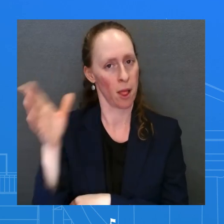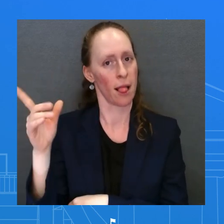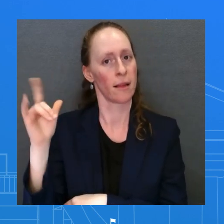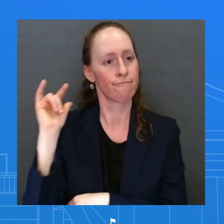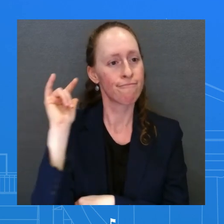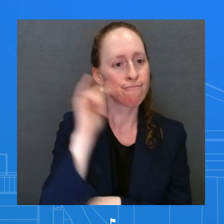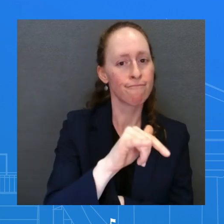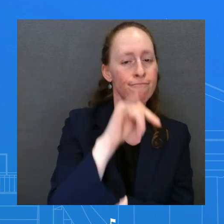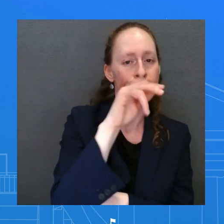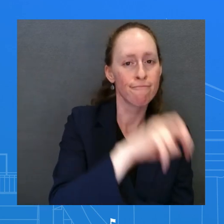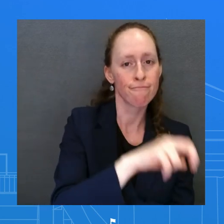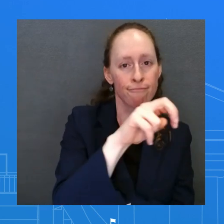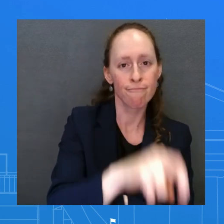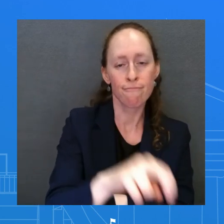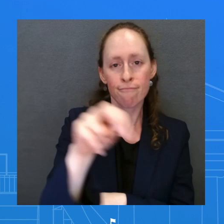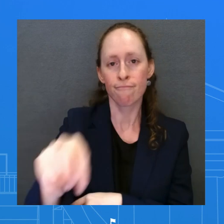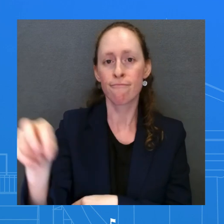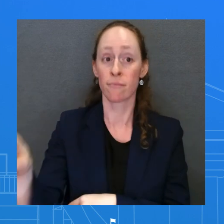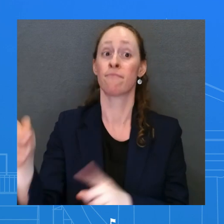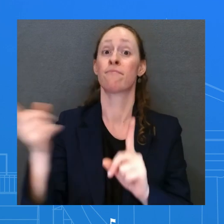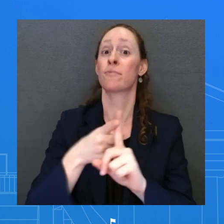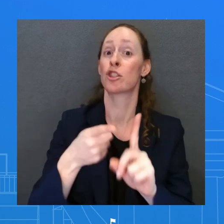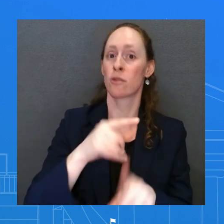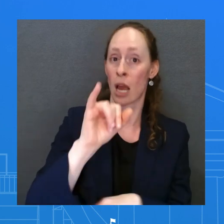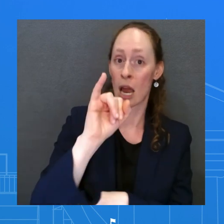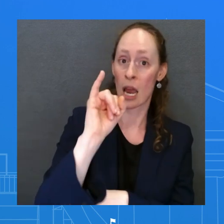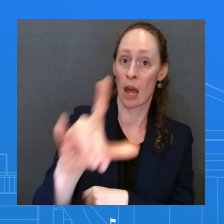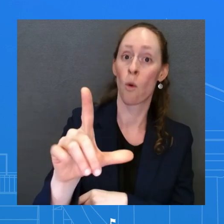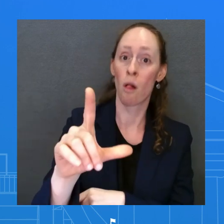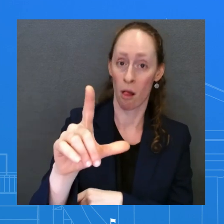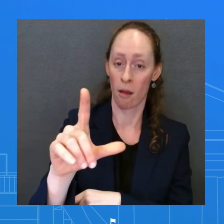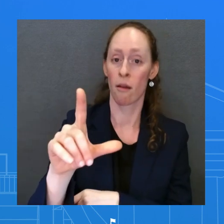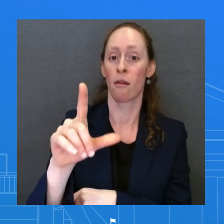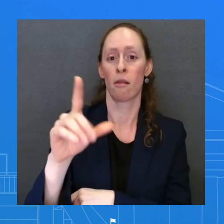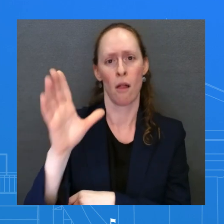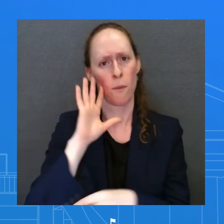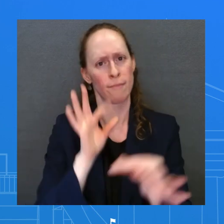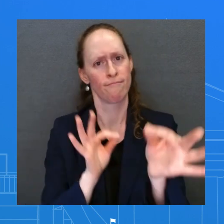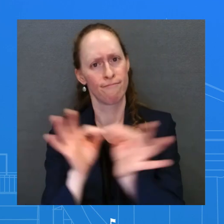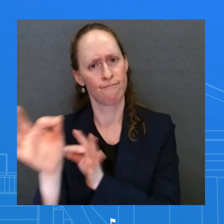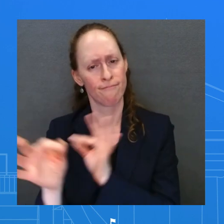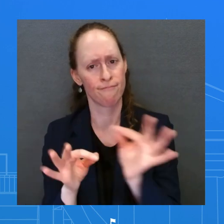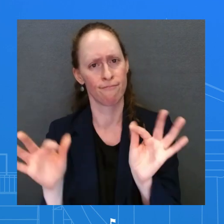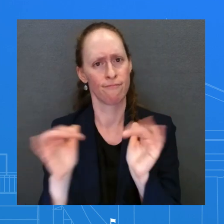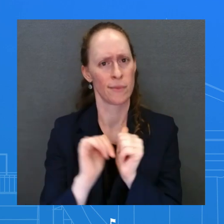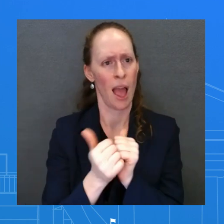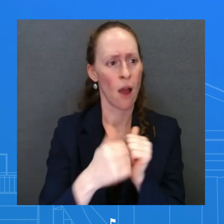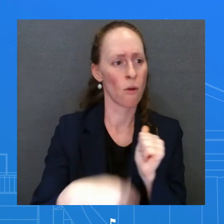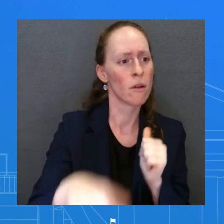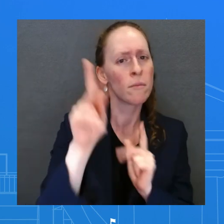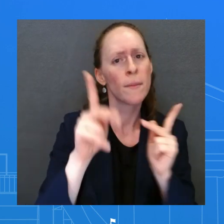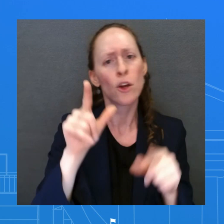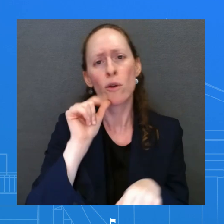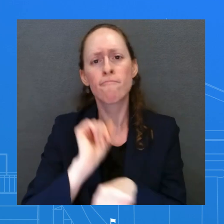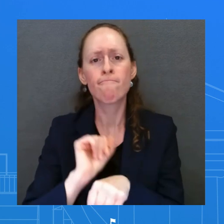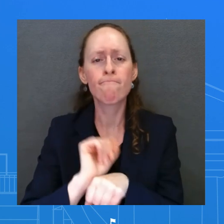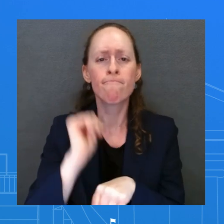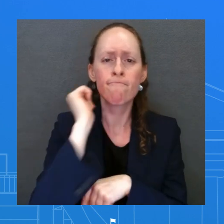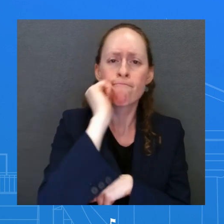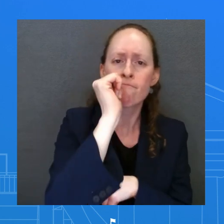I can say that, and growing the middle class, as we've talked about many times before. And it is going to be, this is,